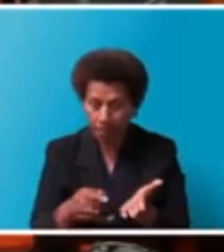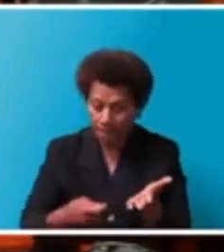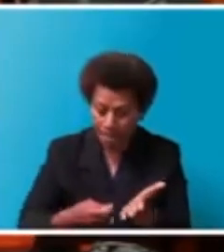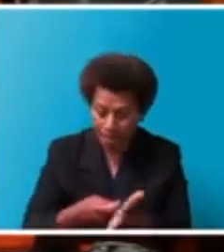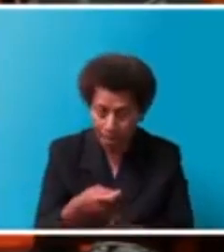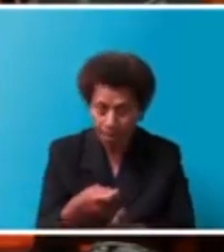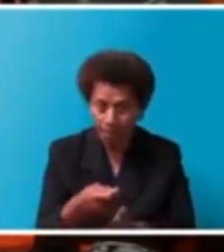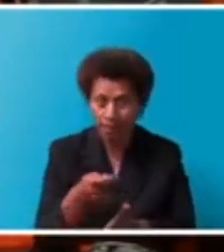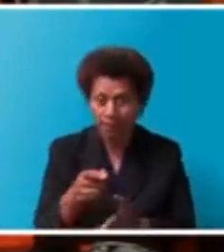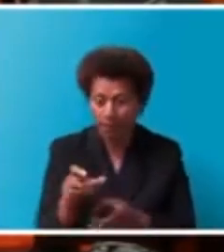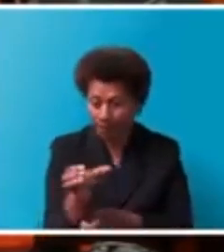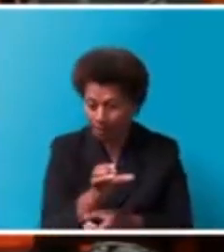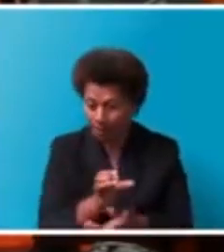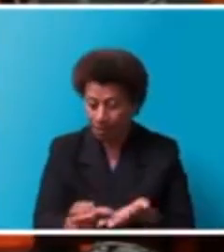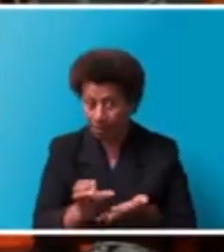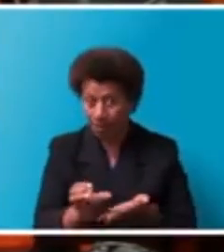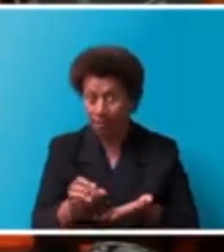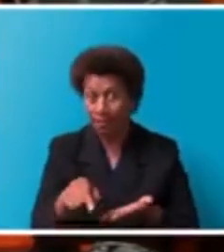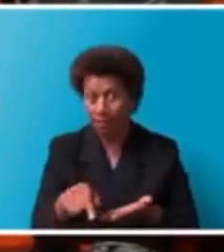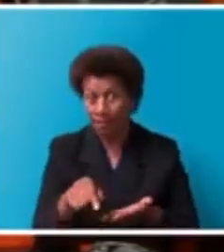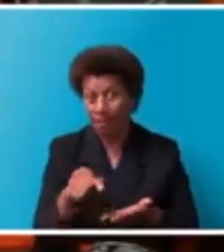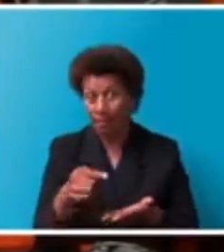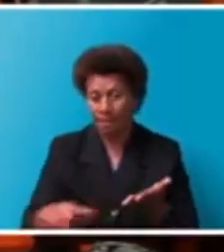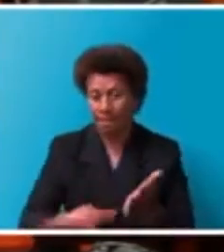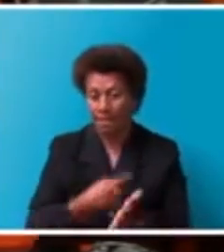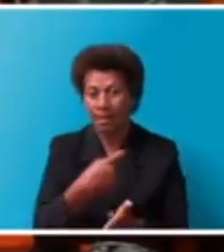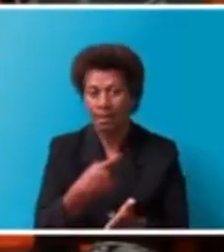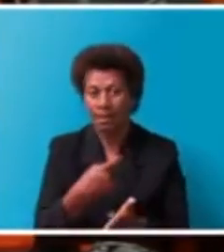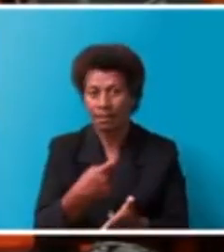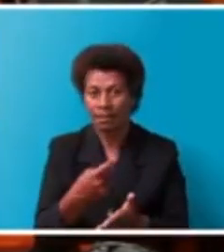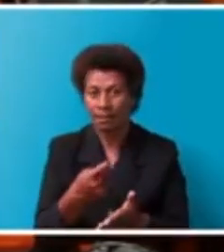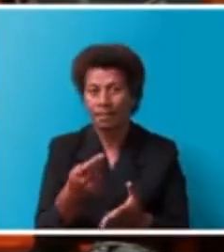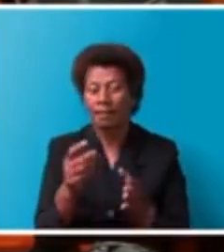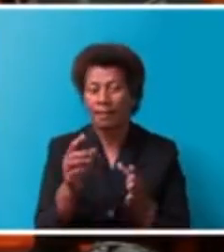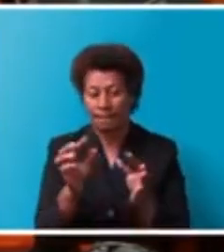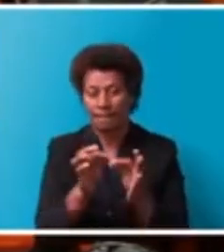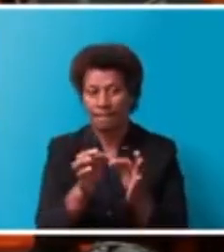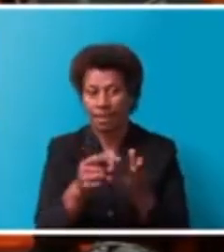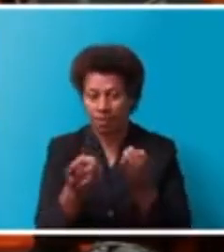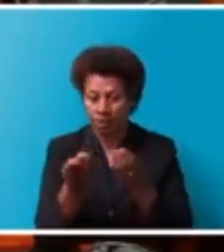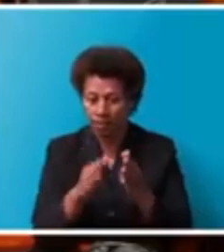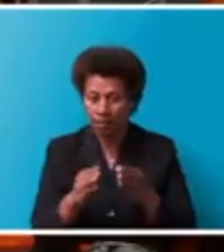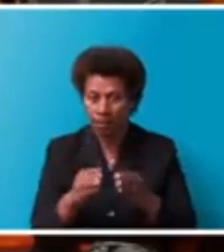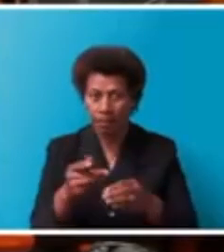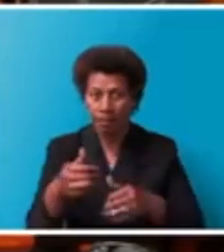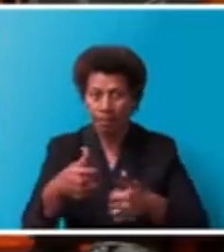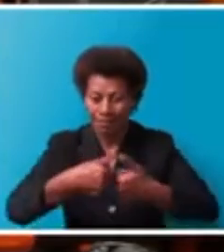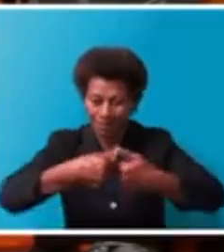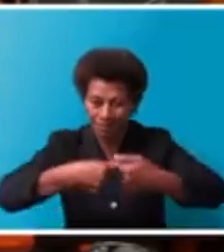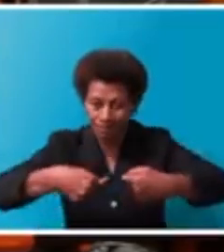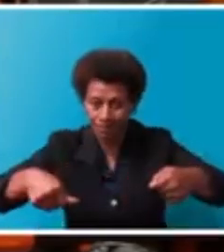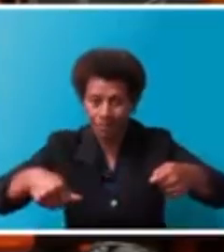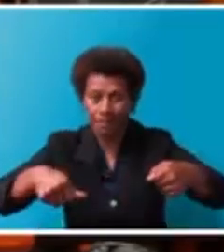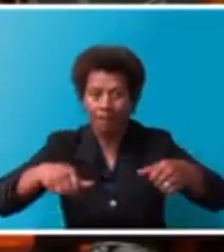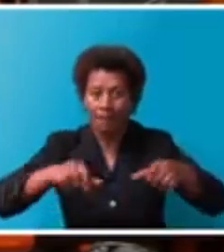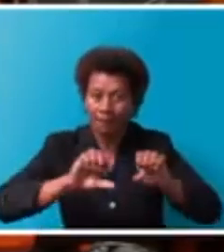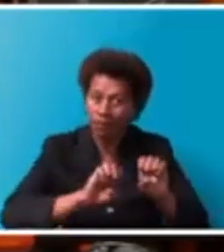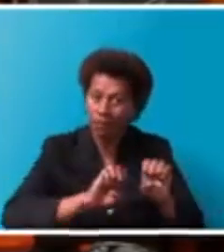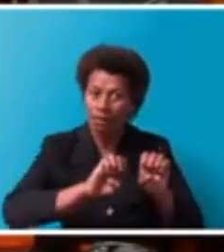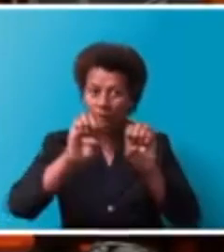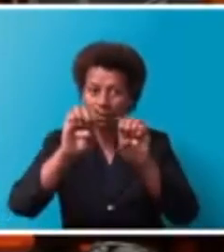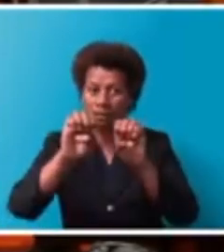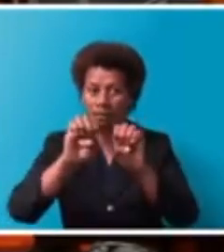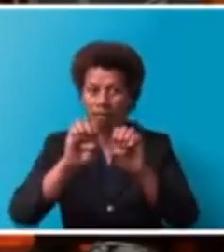the customs export paid, and the biosecurity seals the container for export. MRD's